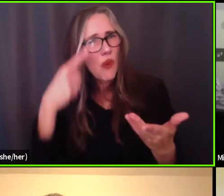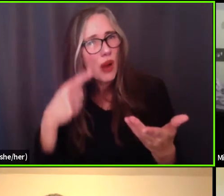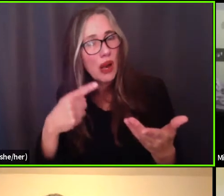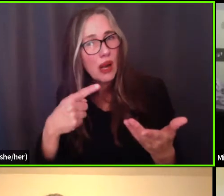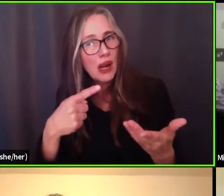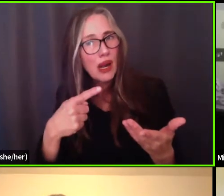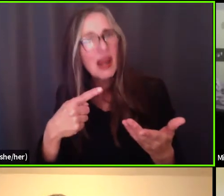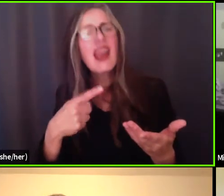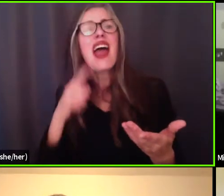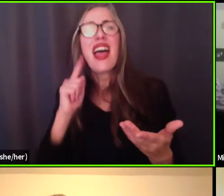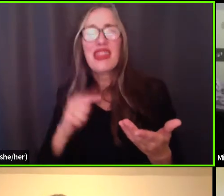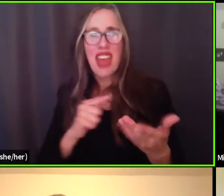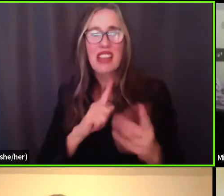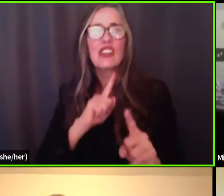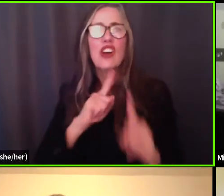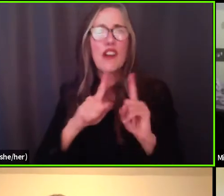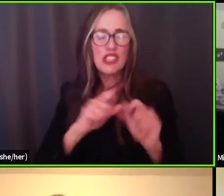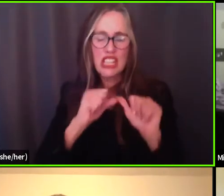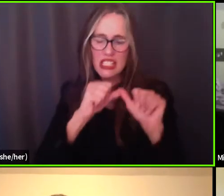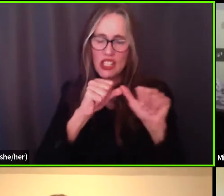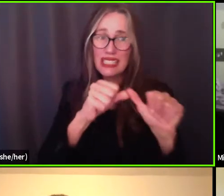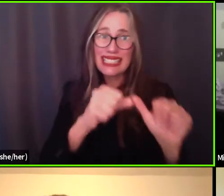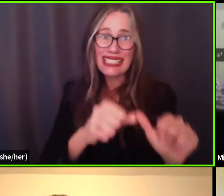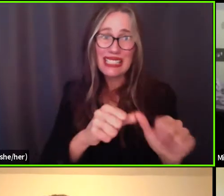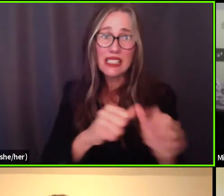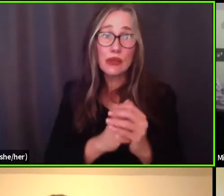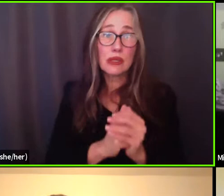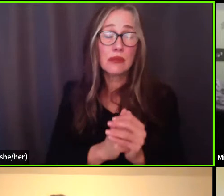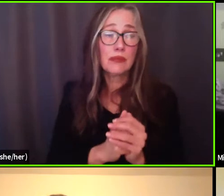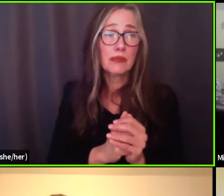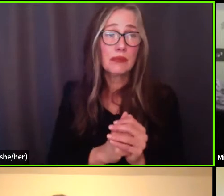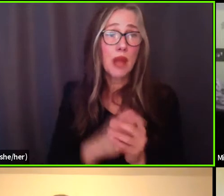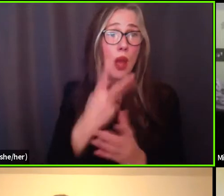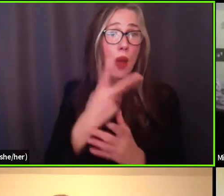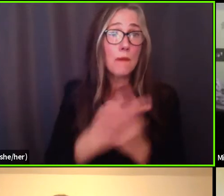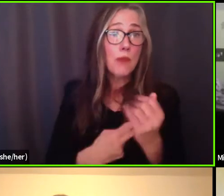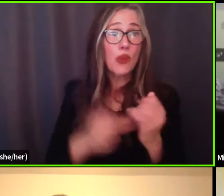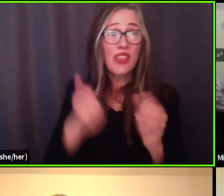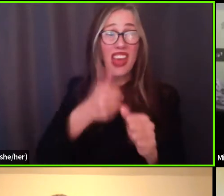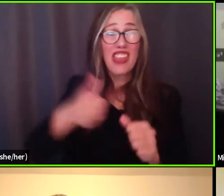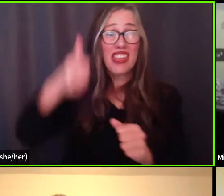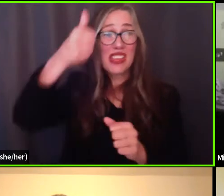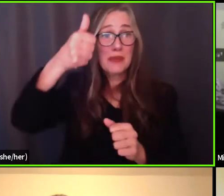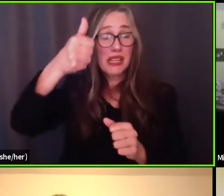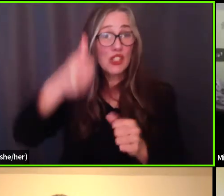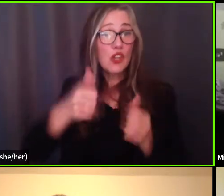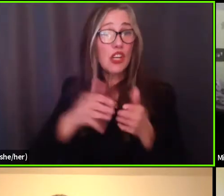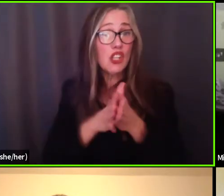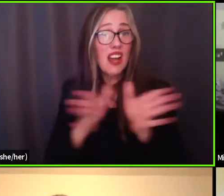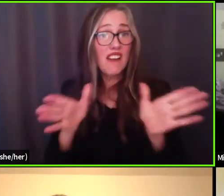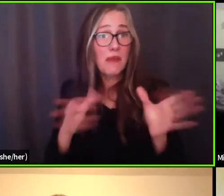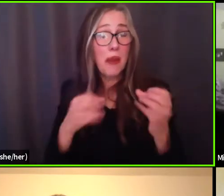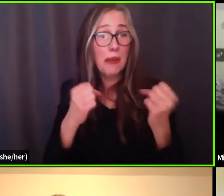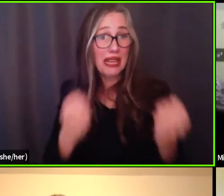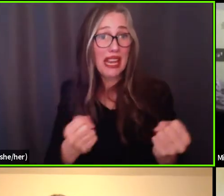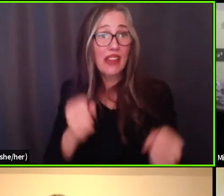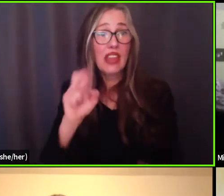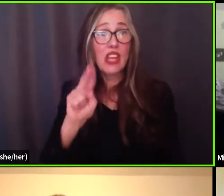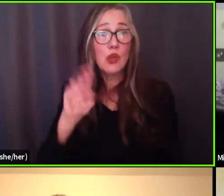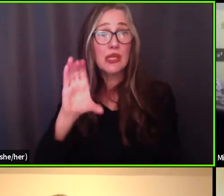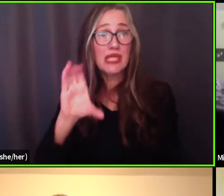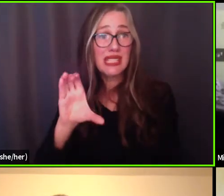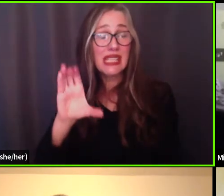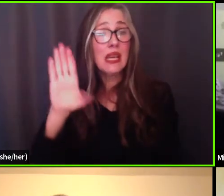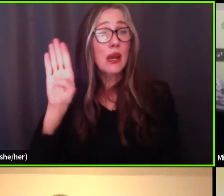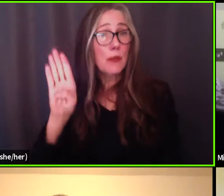general um i will say that um you know both the administration's been school of public health and the uc berkeley um central campus